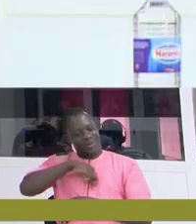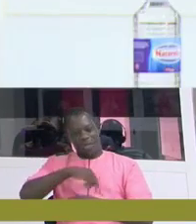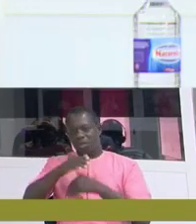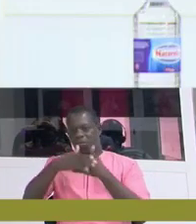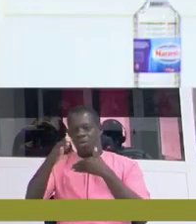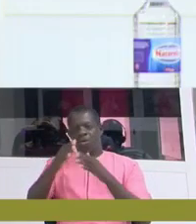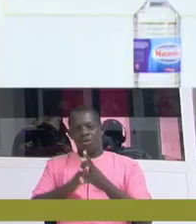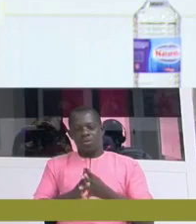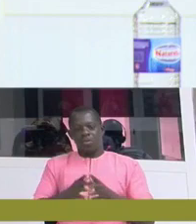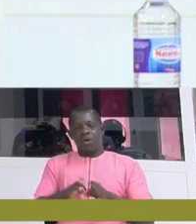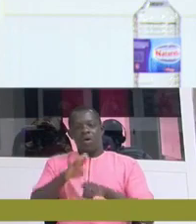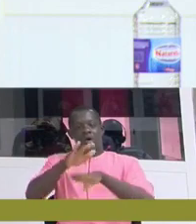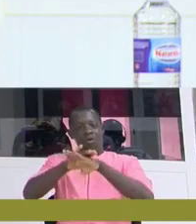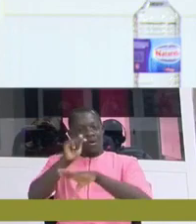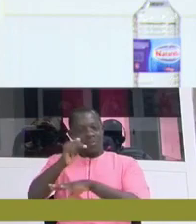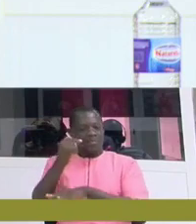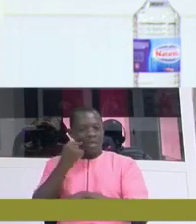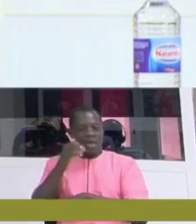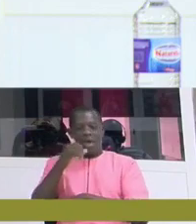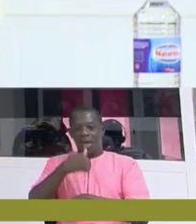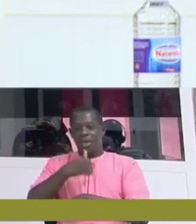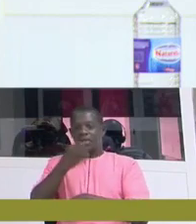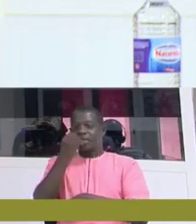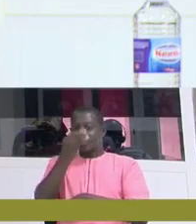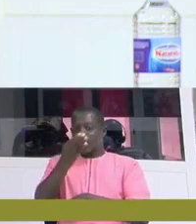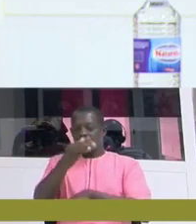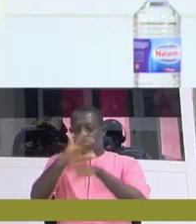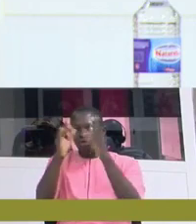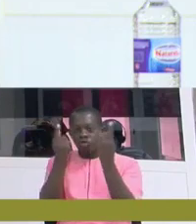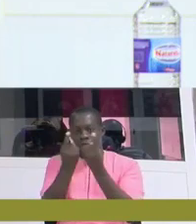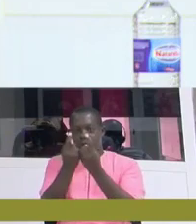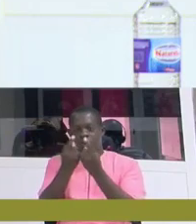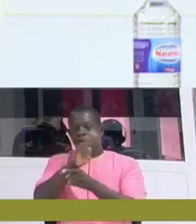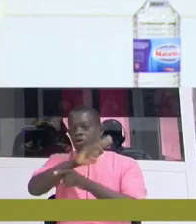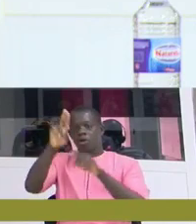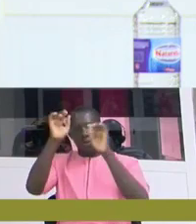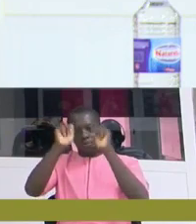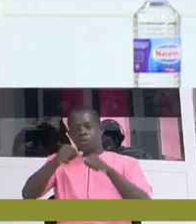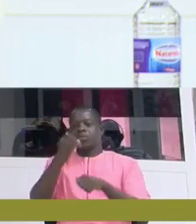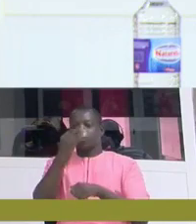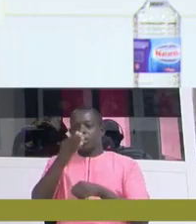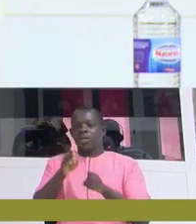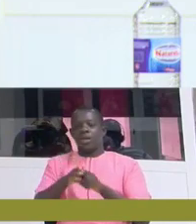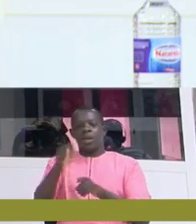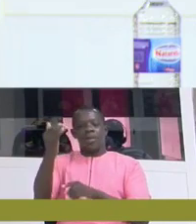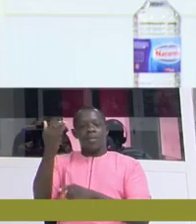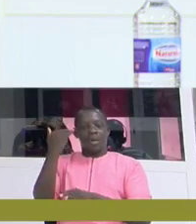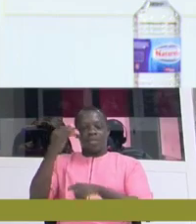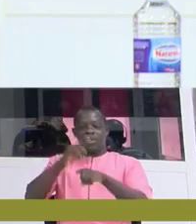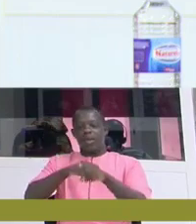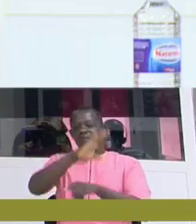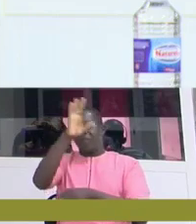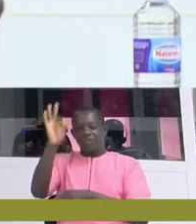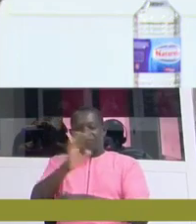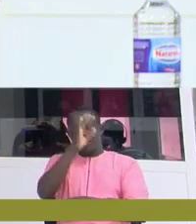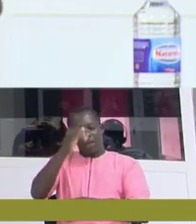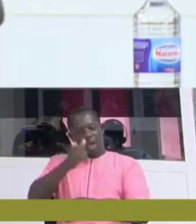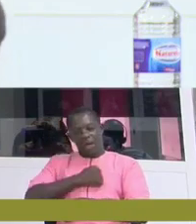from manyam menfala. That night I said things I wasn't supposed to say. At that time I was